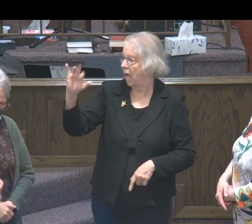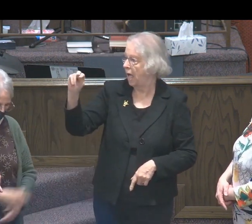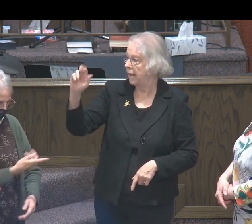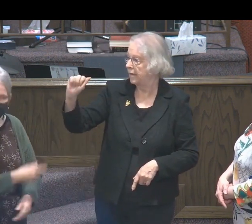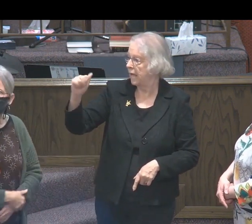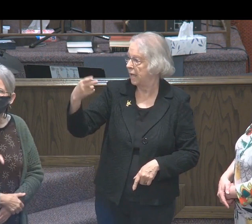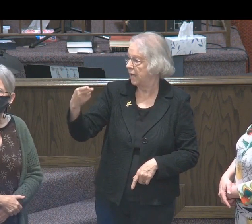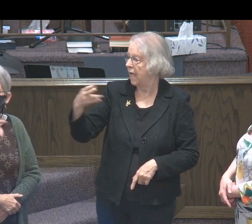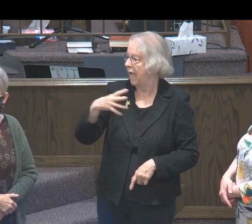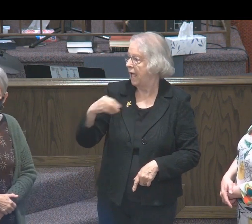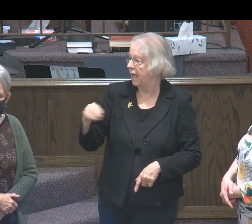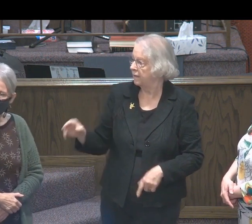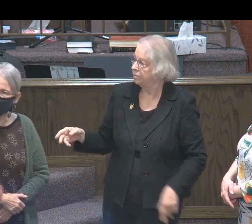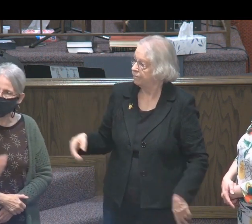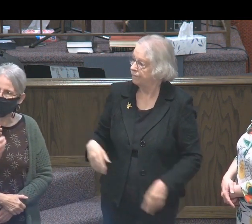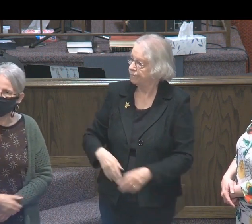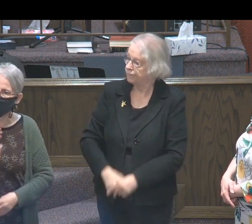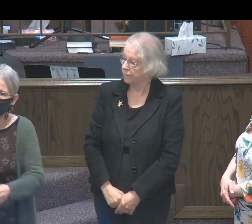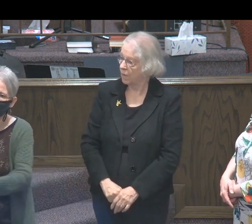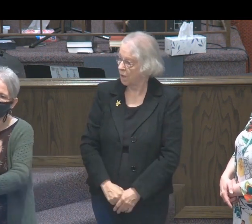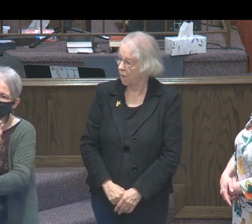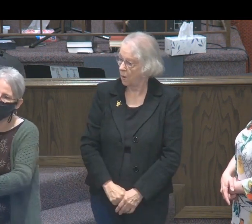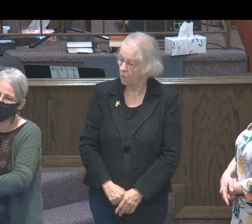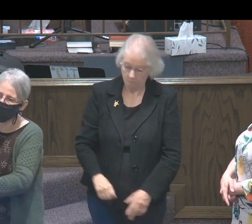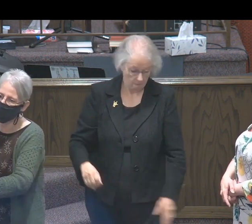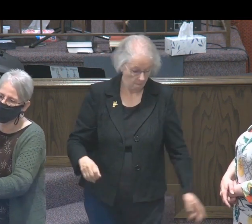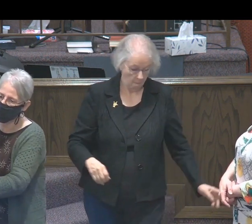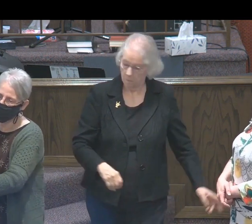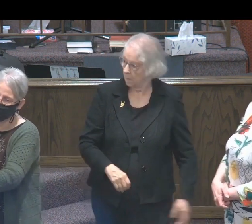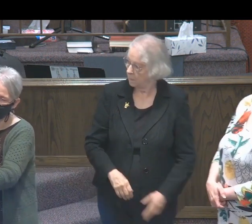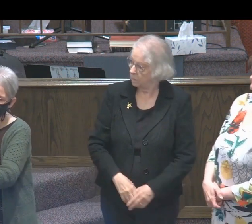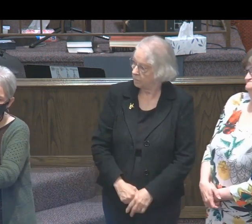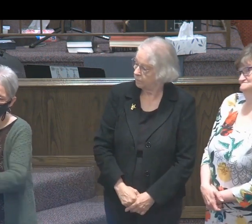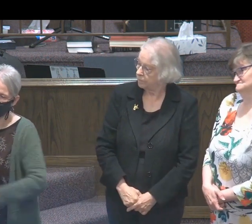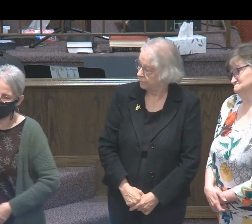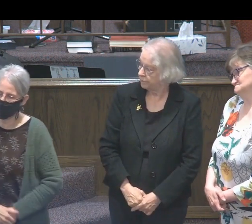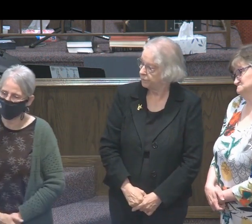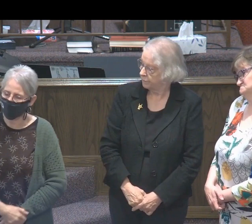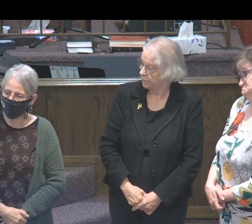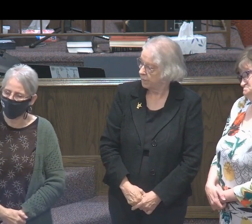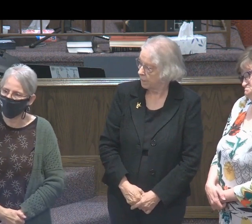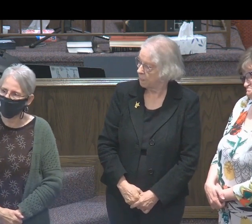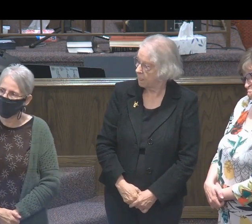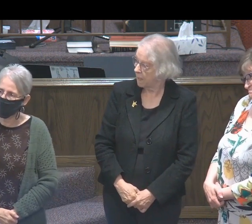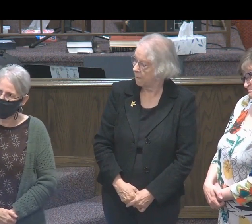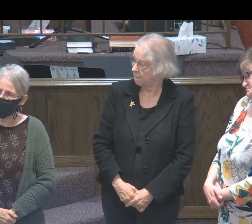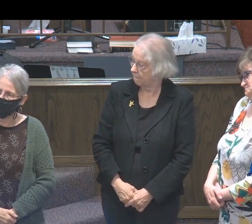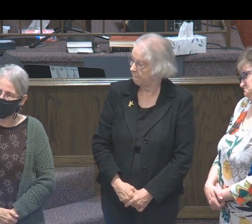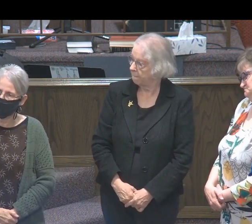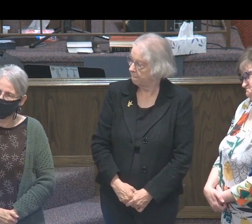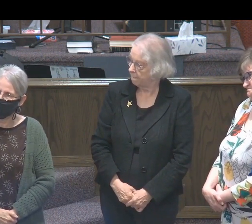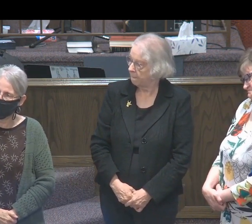truths you give to us, and the promises that you fulfill every single day in our lives.